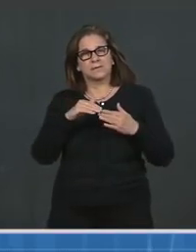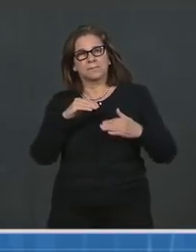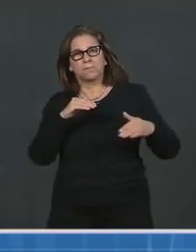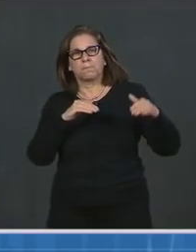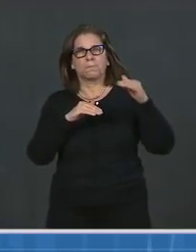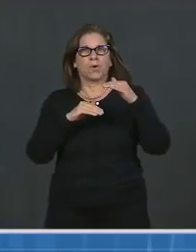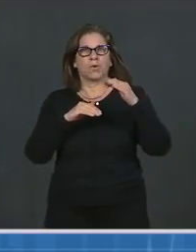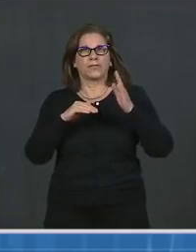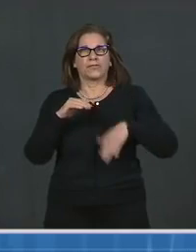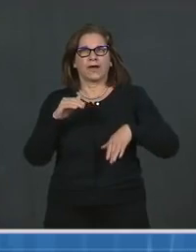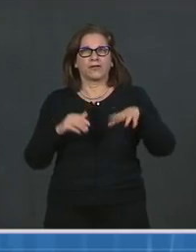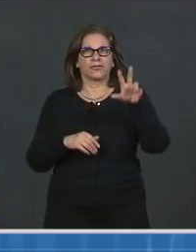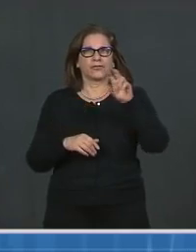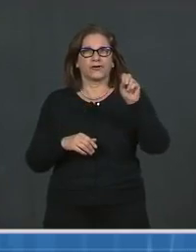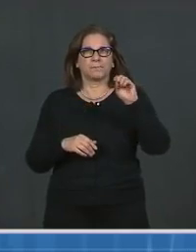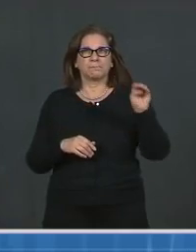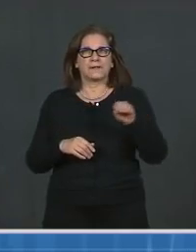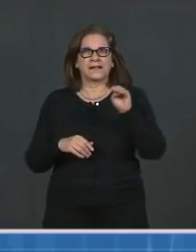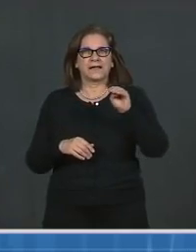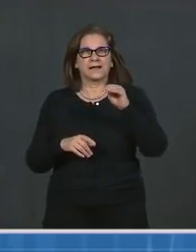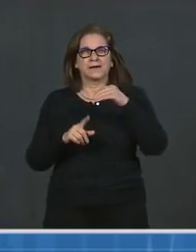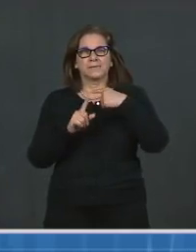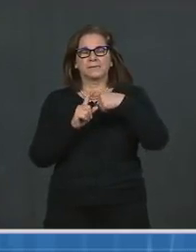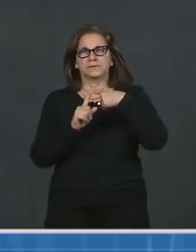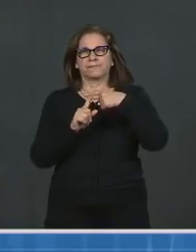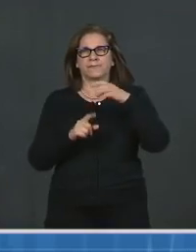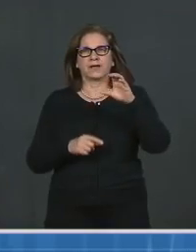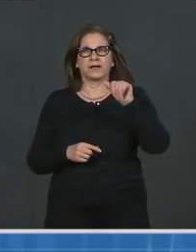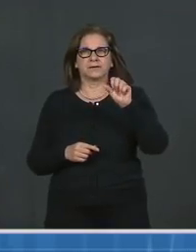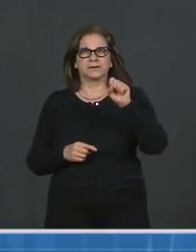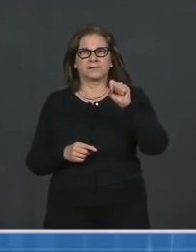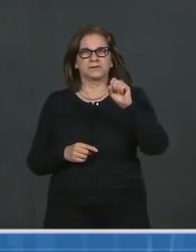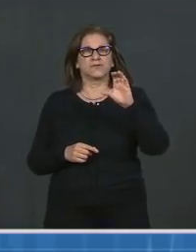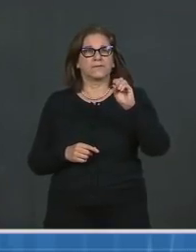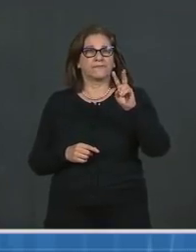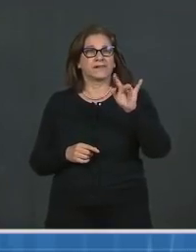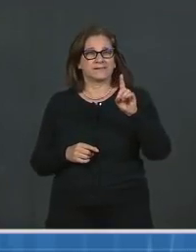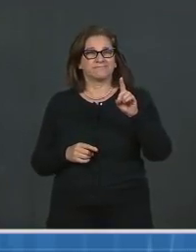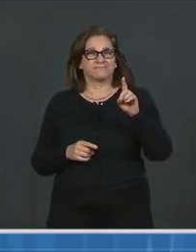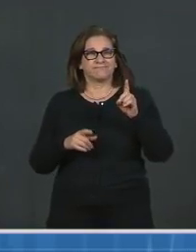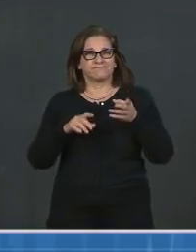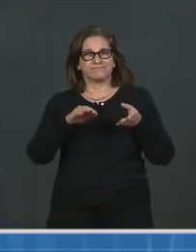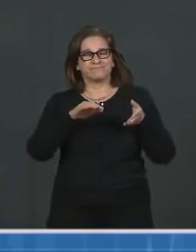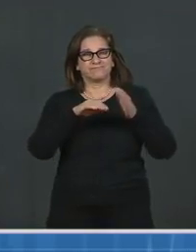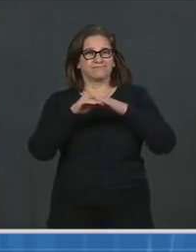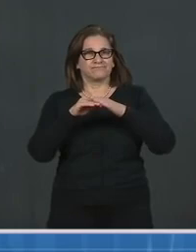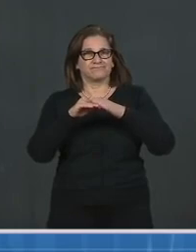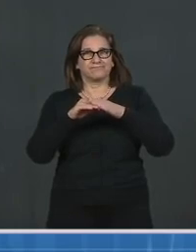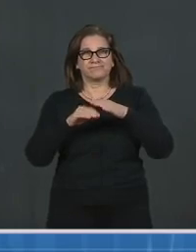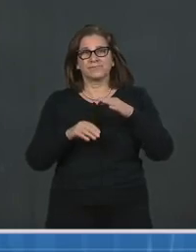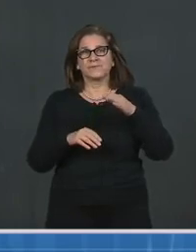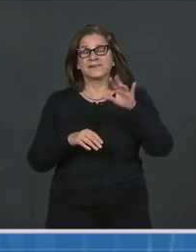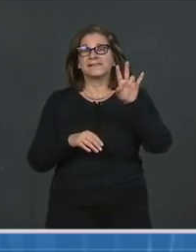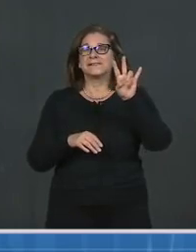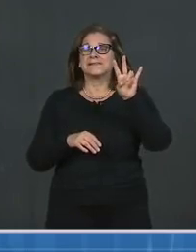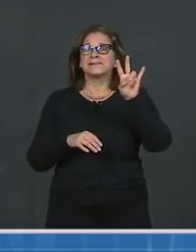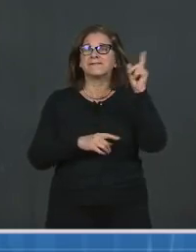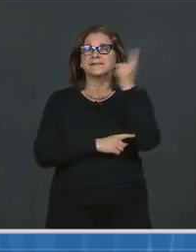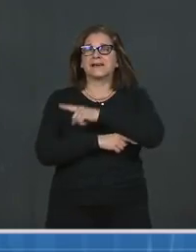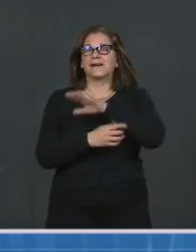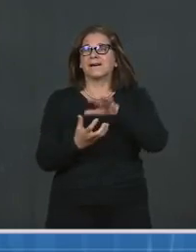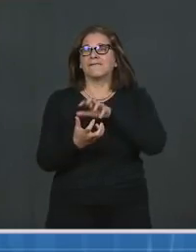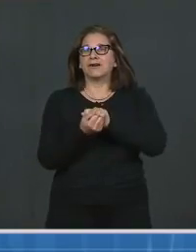COVID-19. CDC's most recent data show that the 7-day average of new cases is slightly less